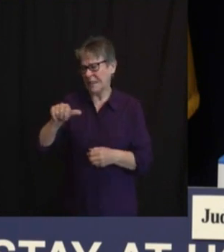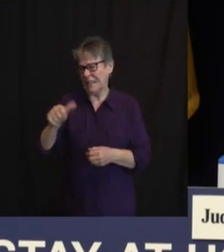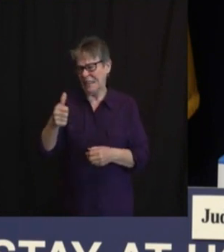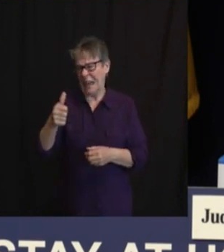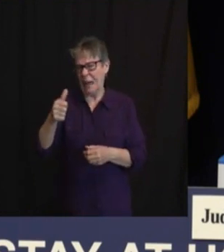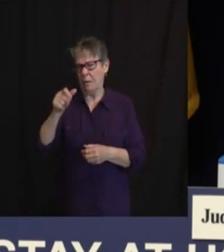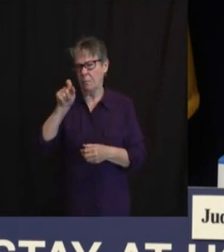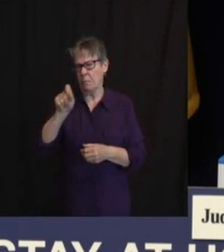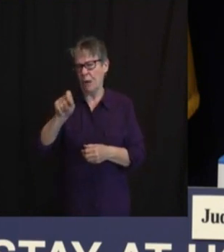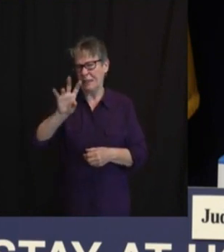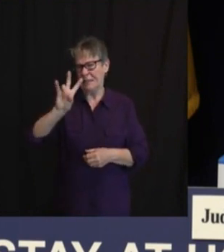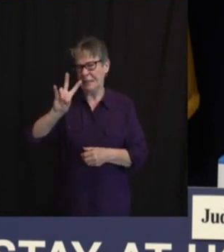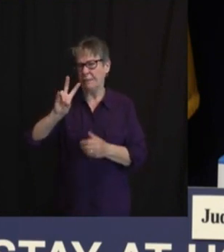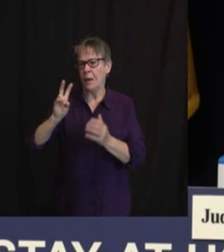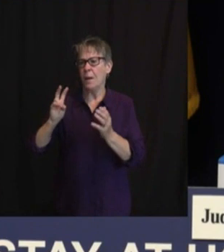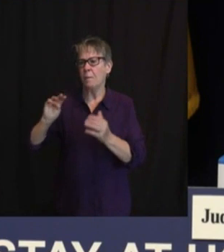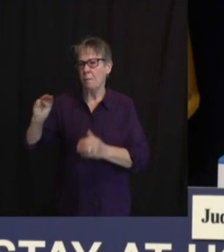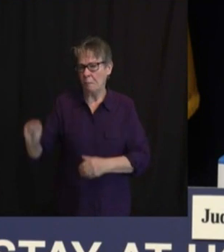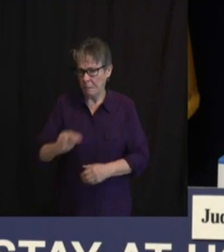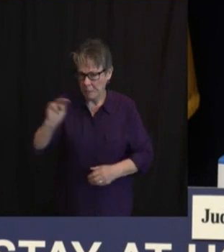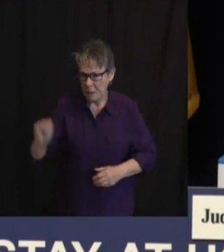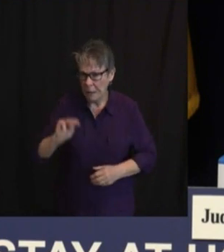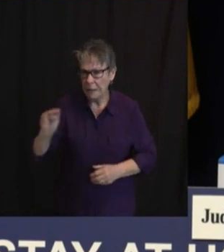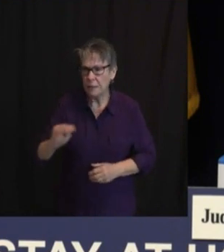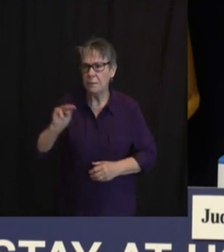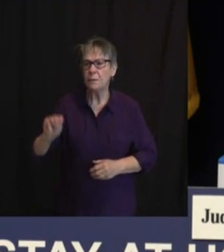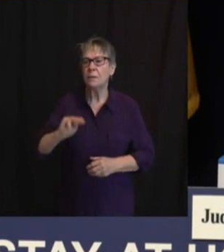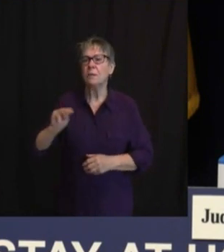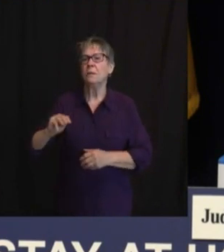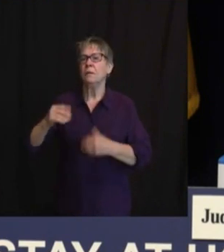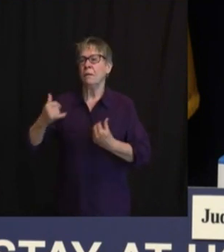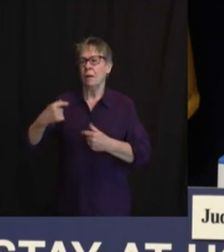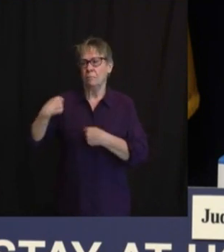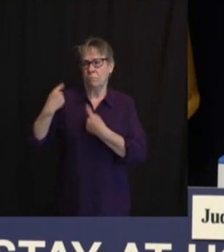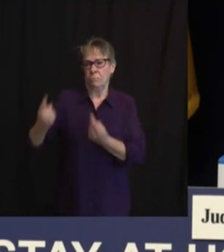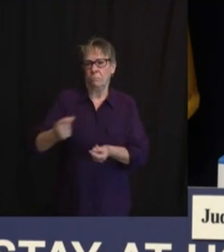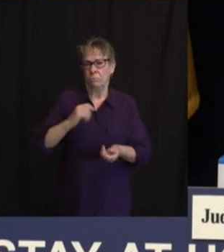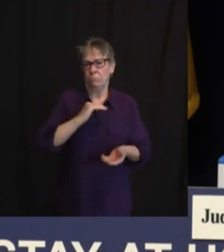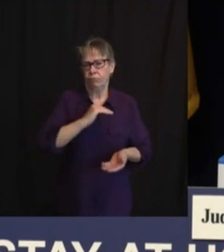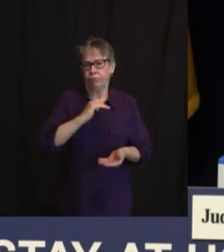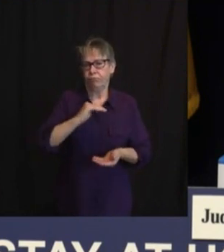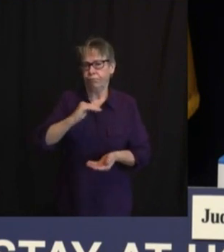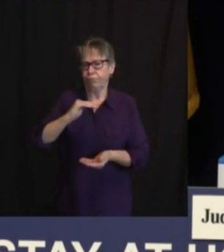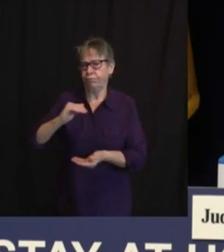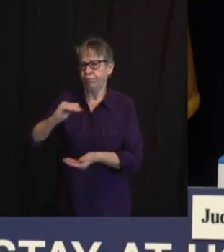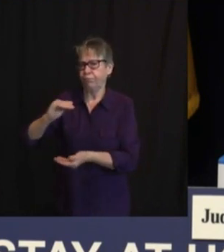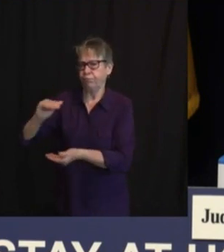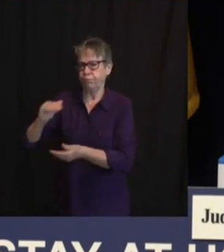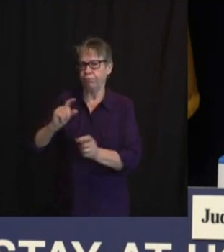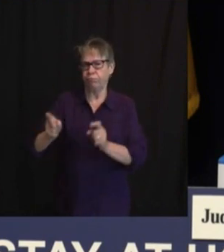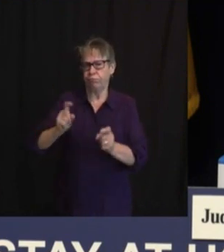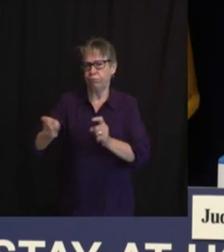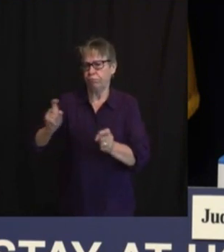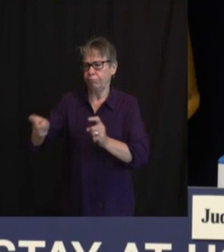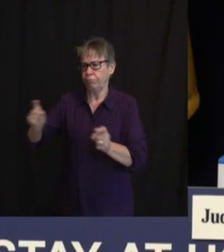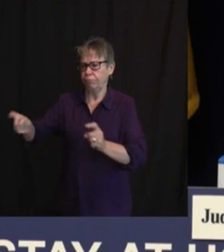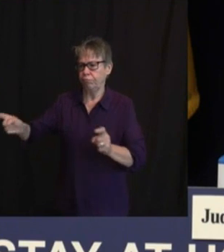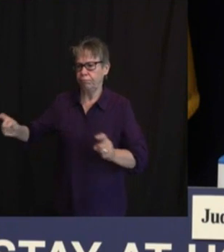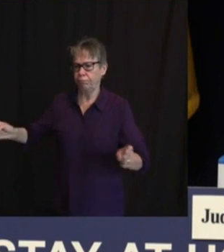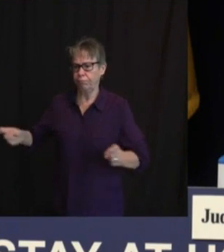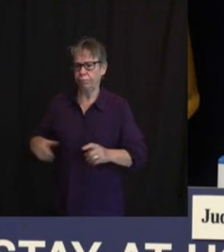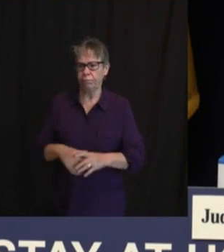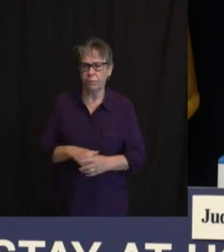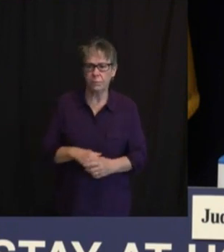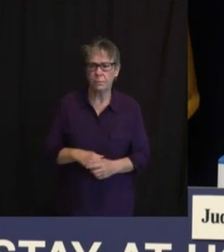homes, sent federal Veterans Administration to staff our veterans' homes. We've issued over